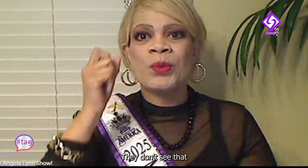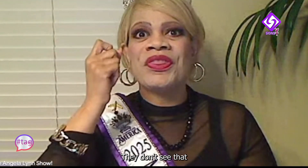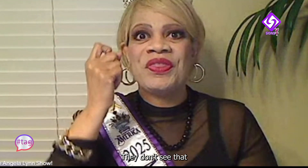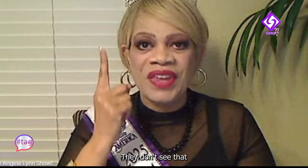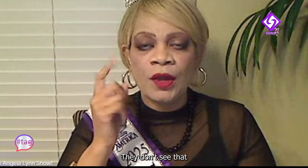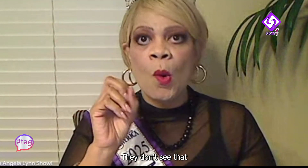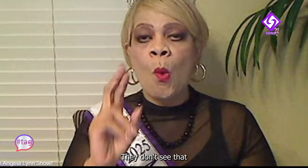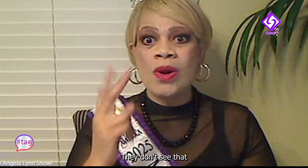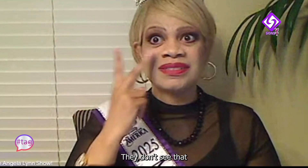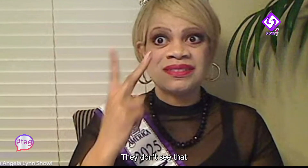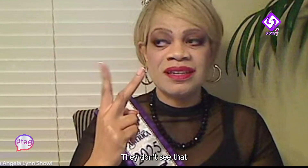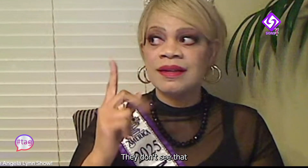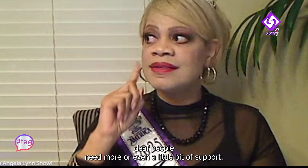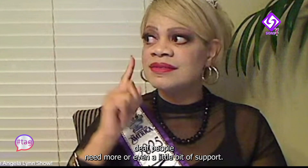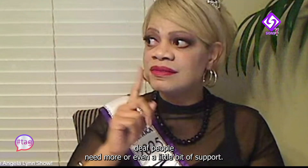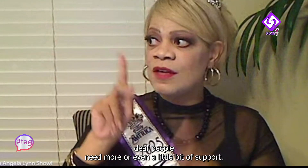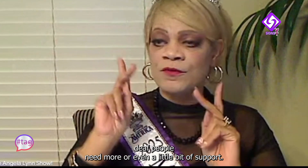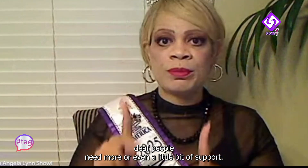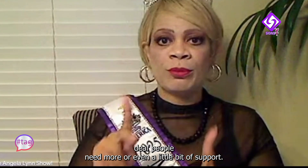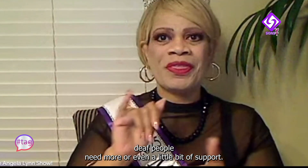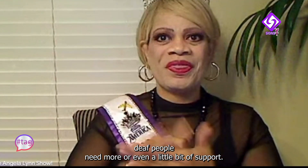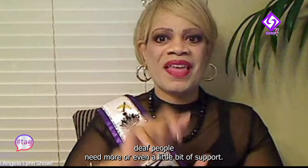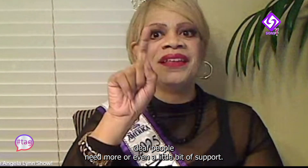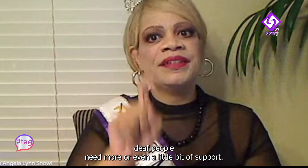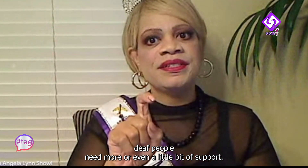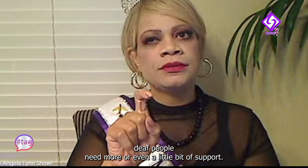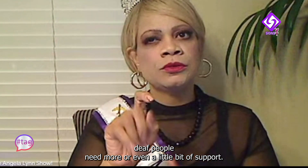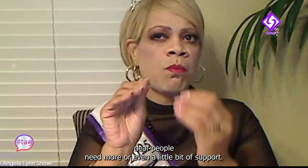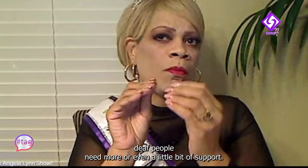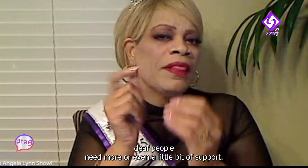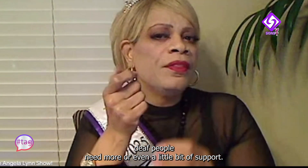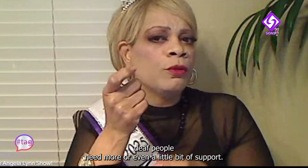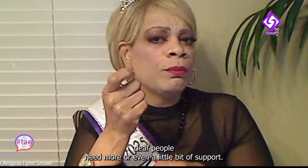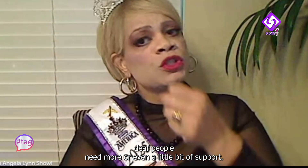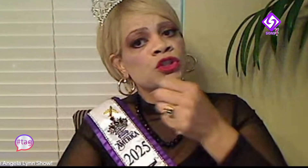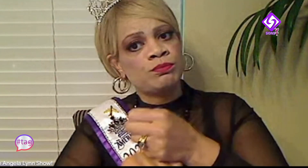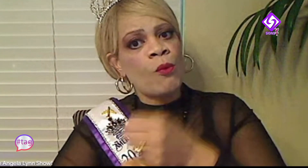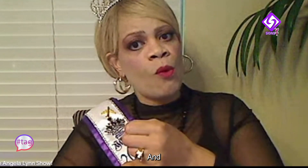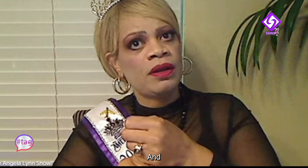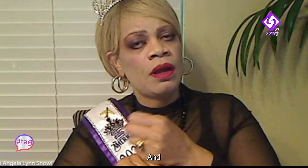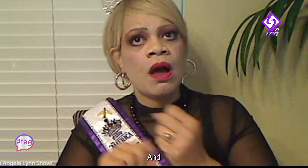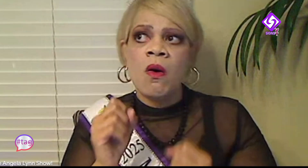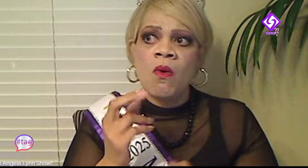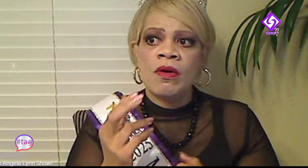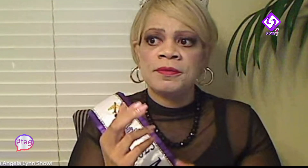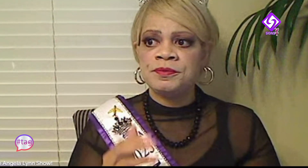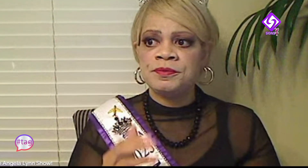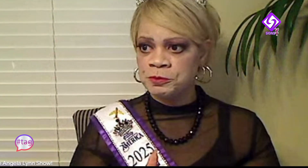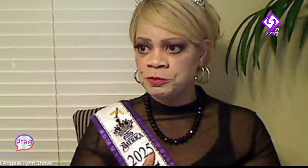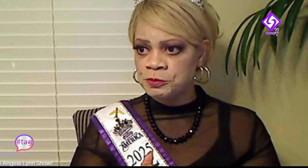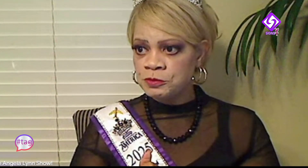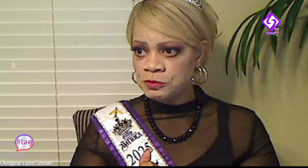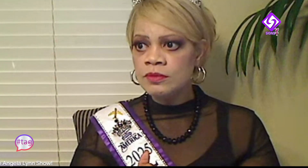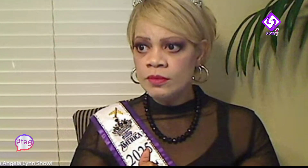They don't see that deaf people need more or even a little bit of support and